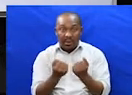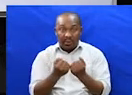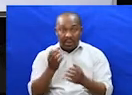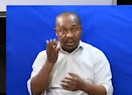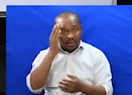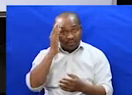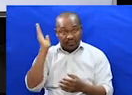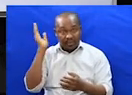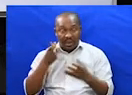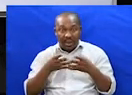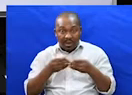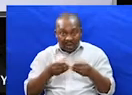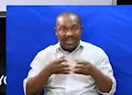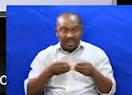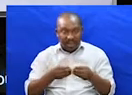student,